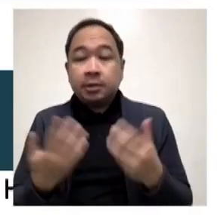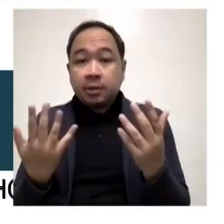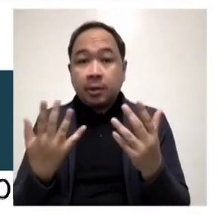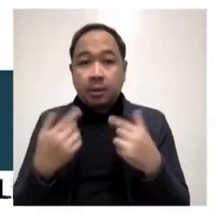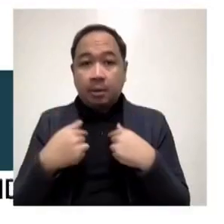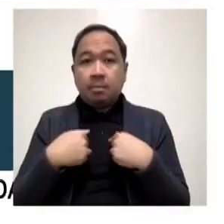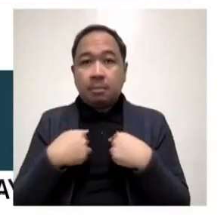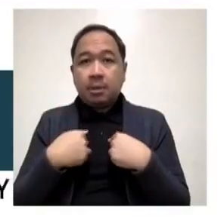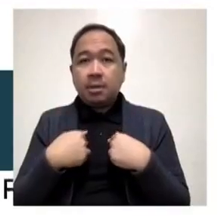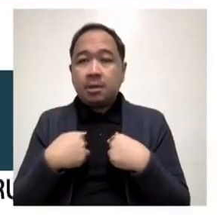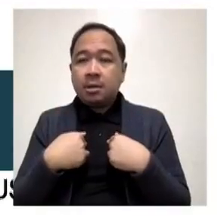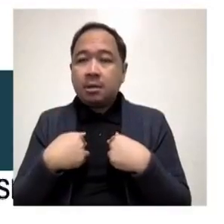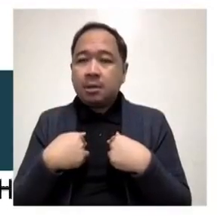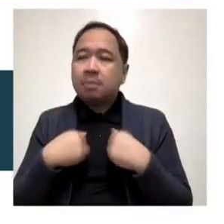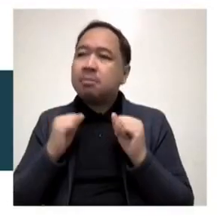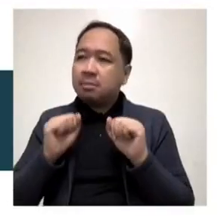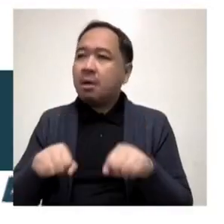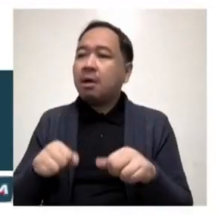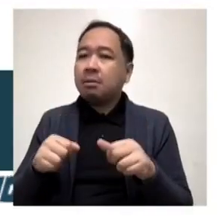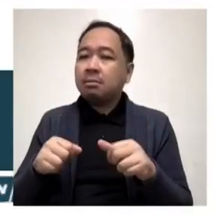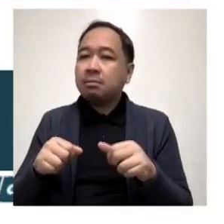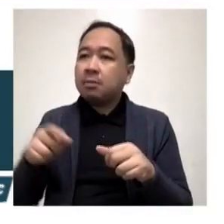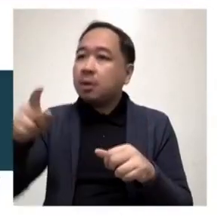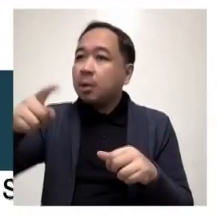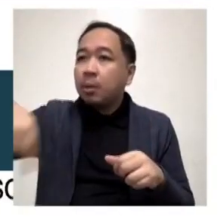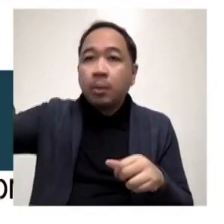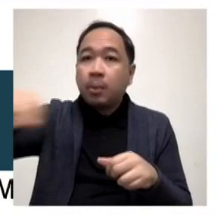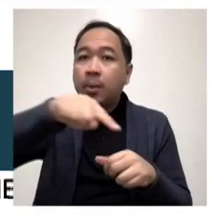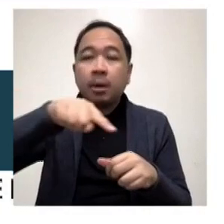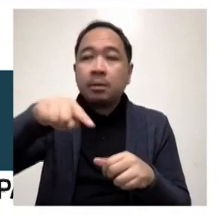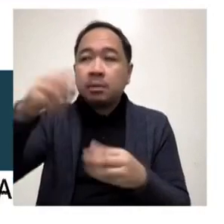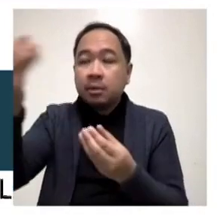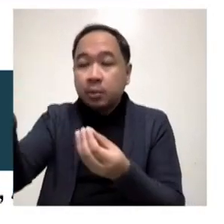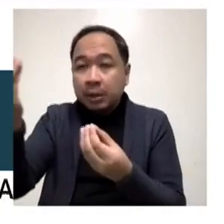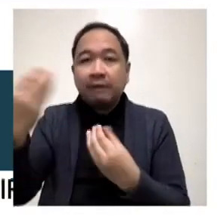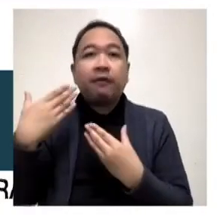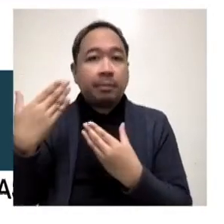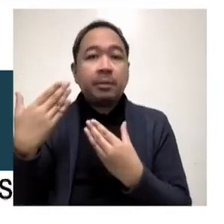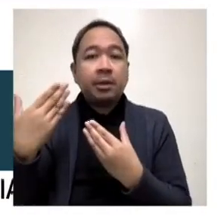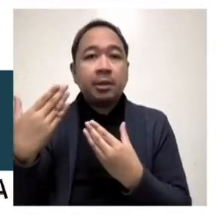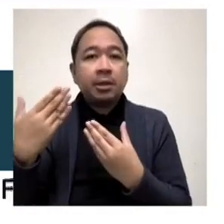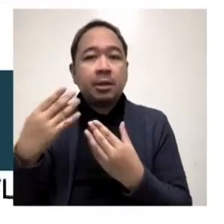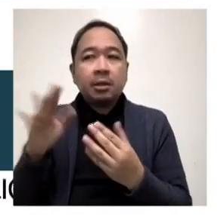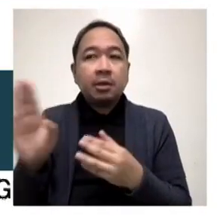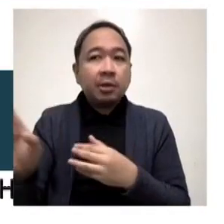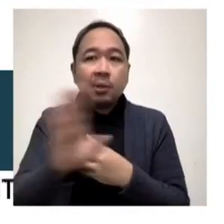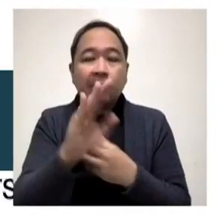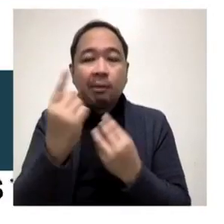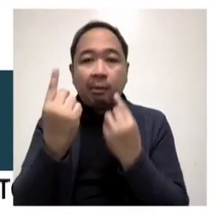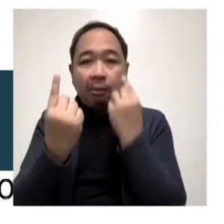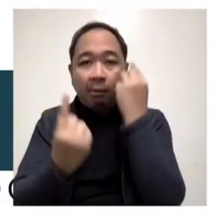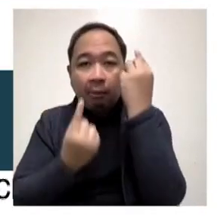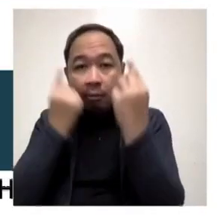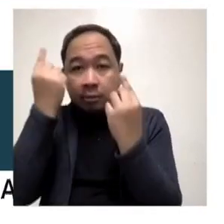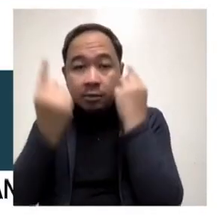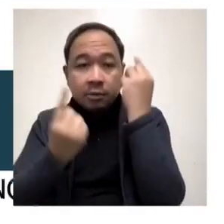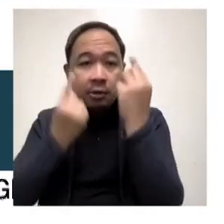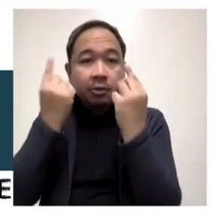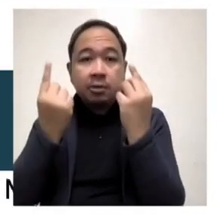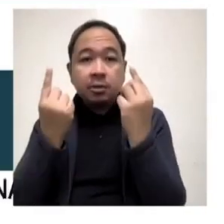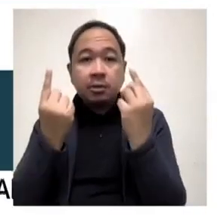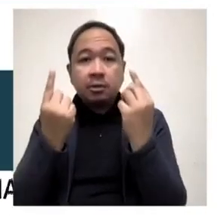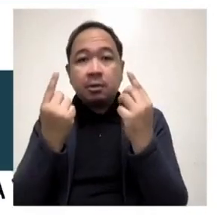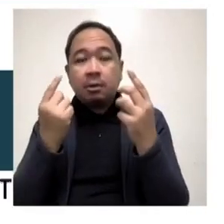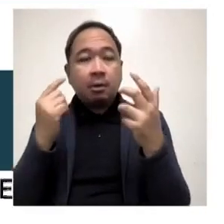them feel that they can inform me about the concerns that they want me to air